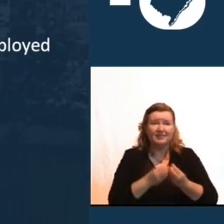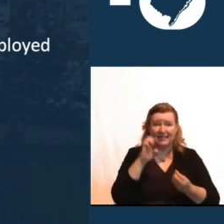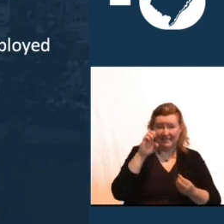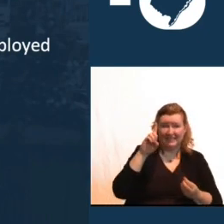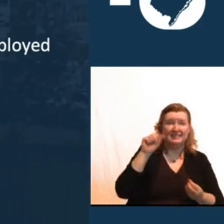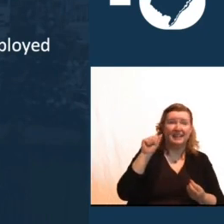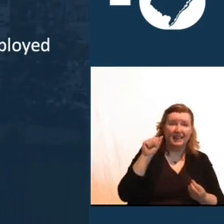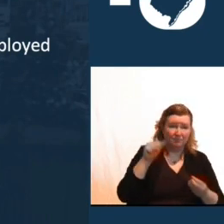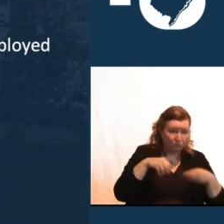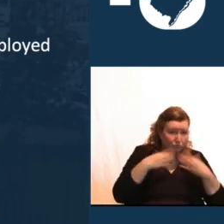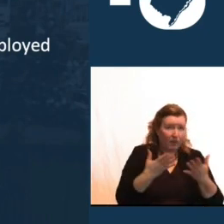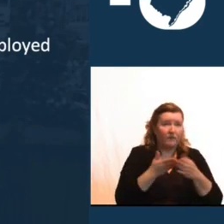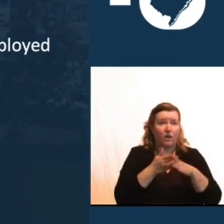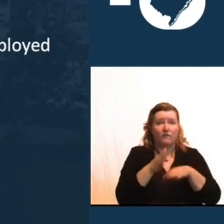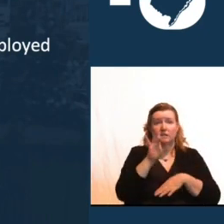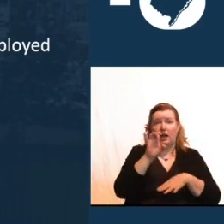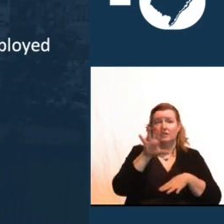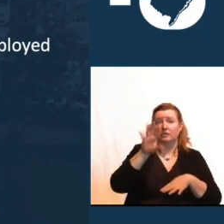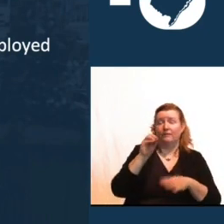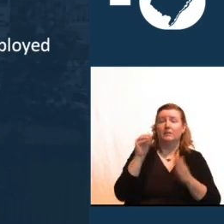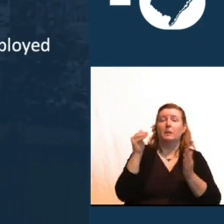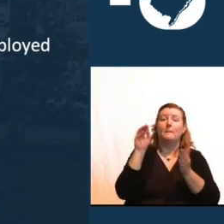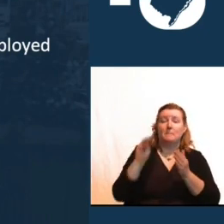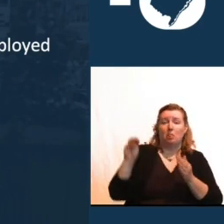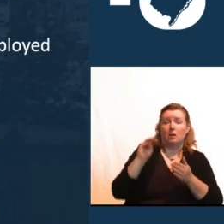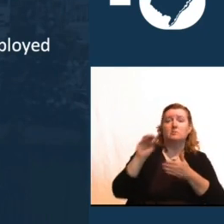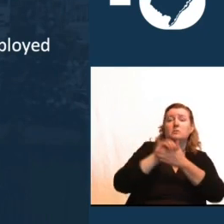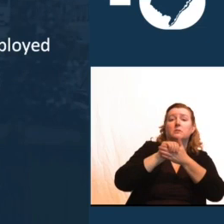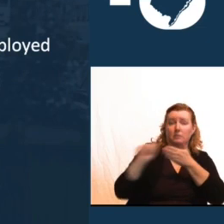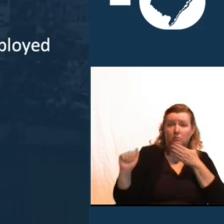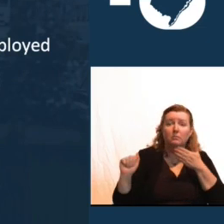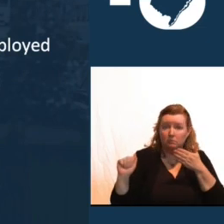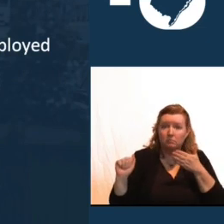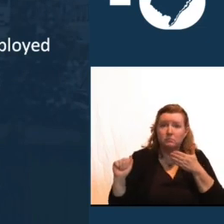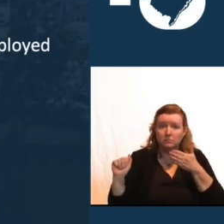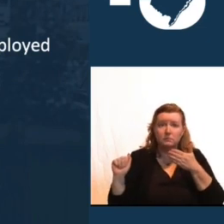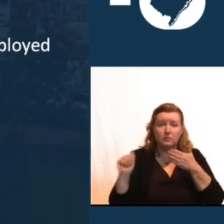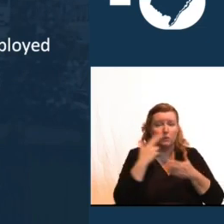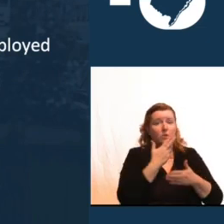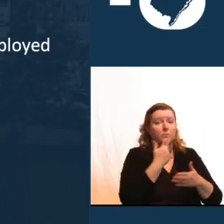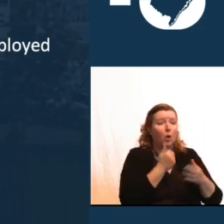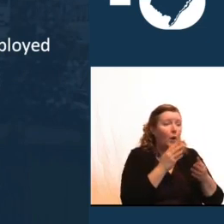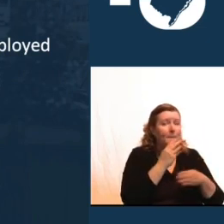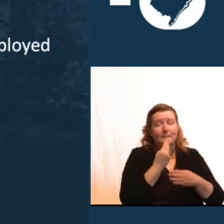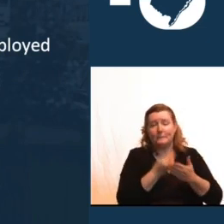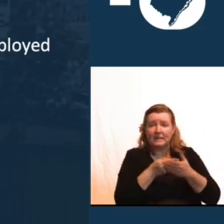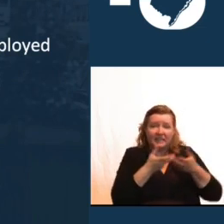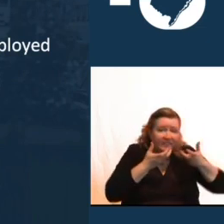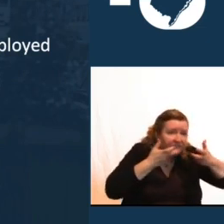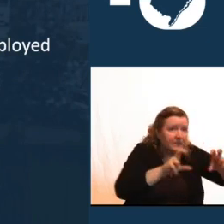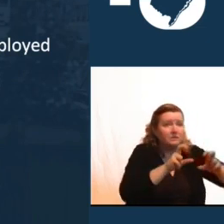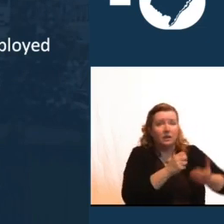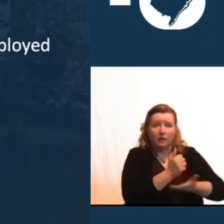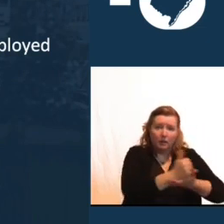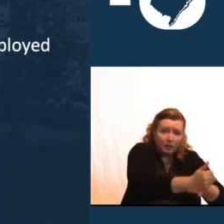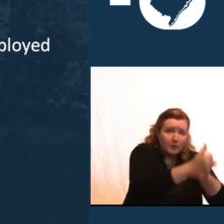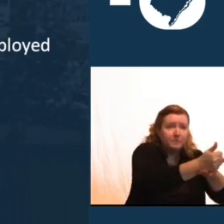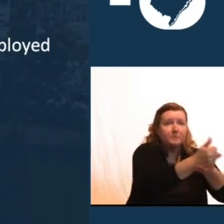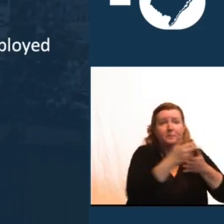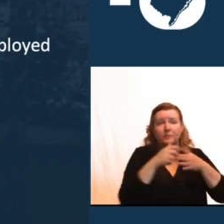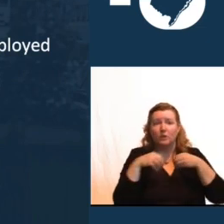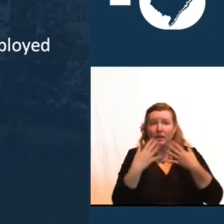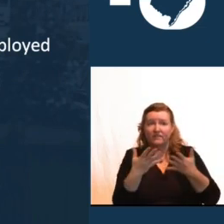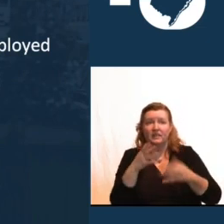and down the state. All in all, they awarded more than 80,500 grants. And their innovative